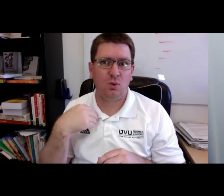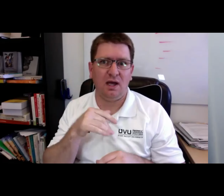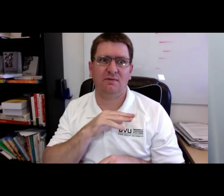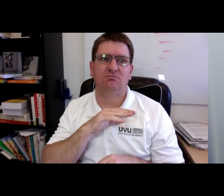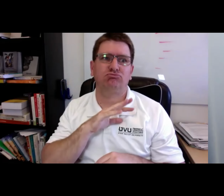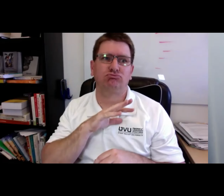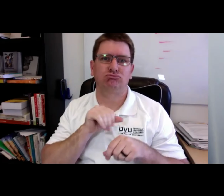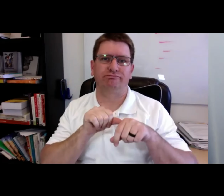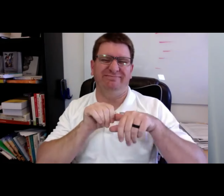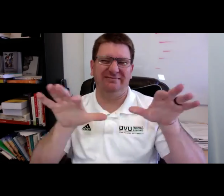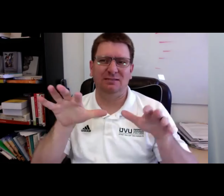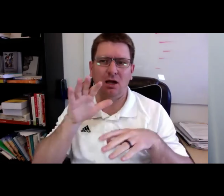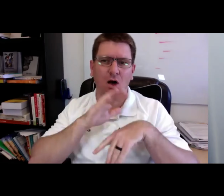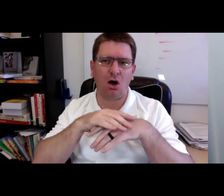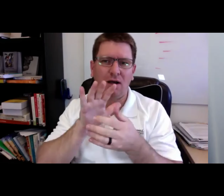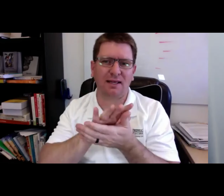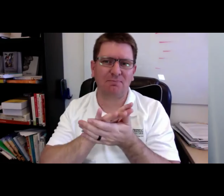So again, we have no dorms,